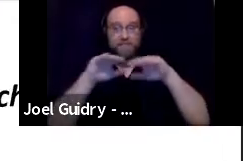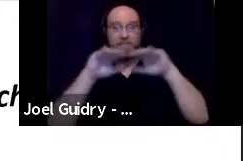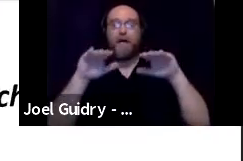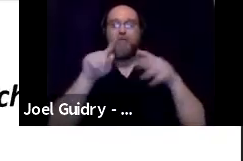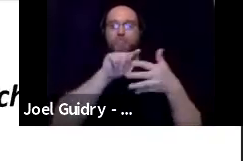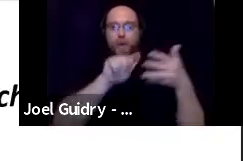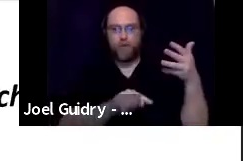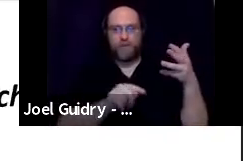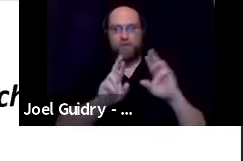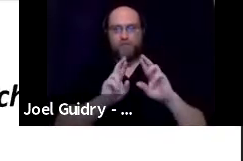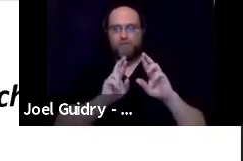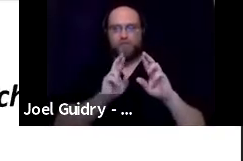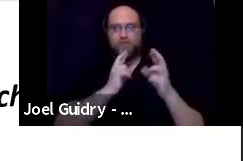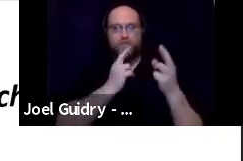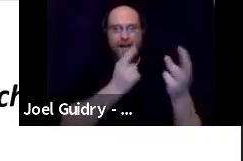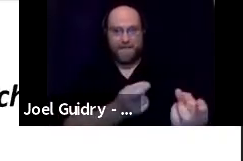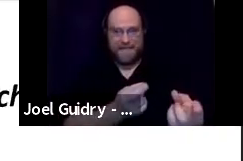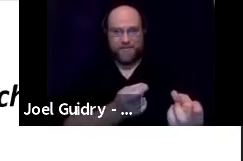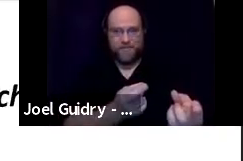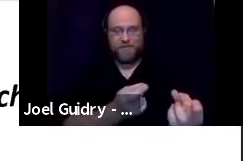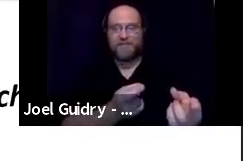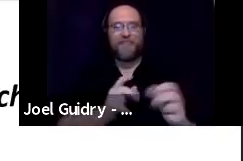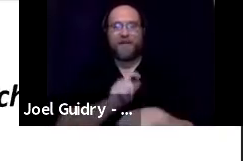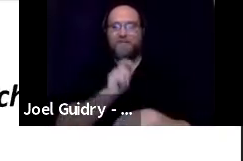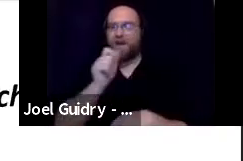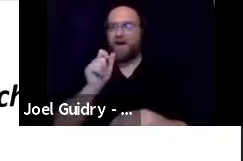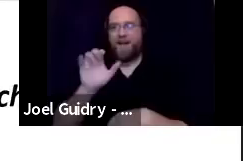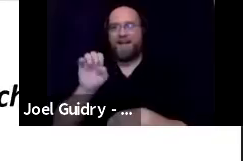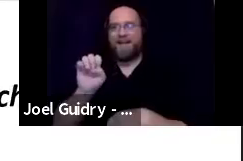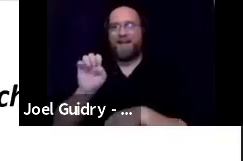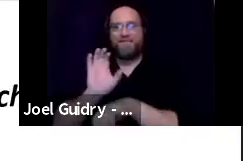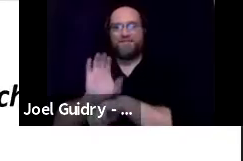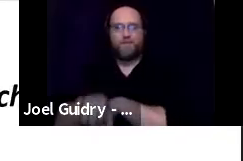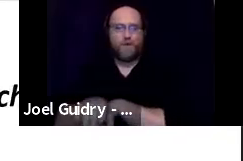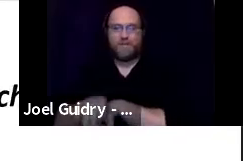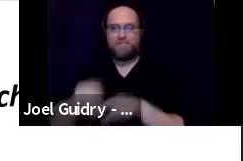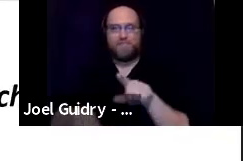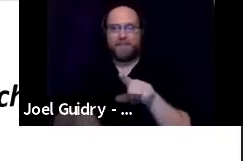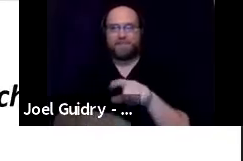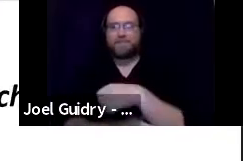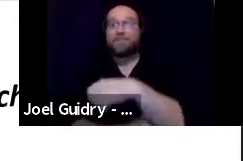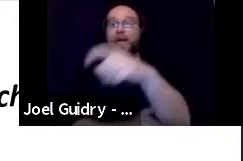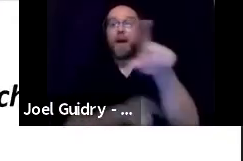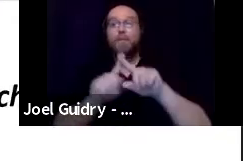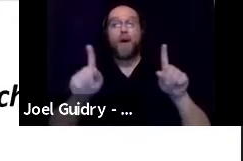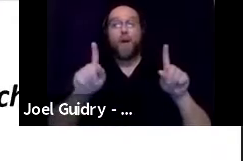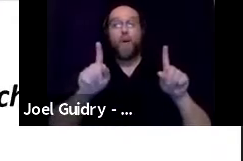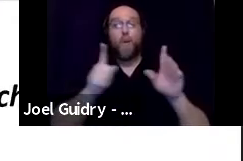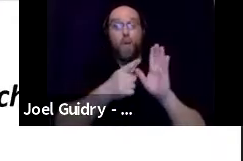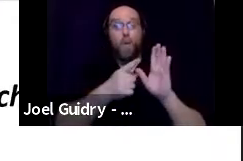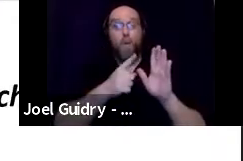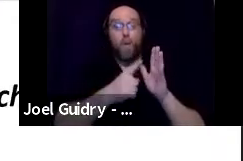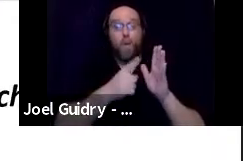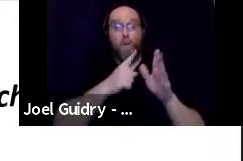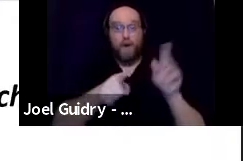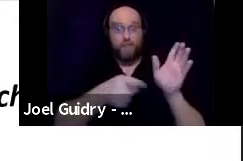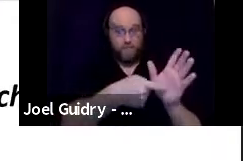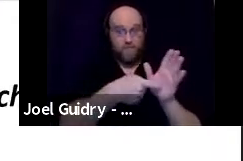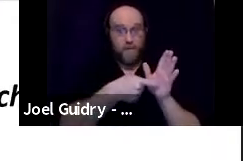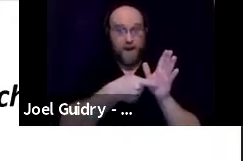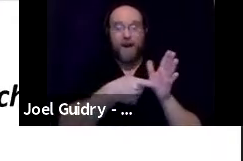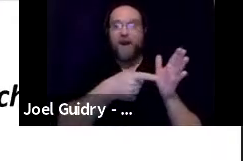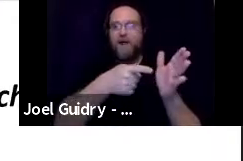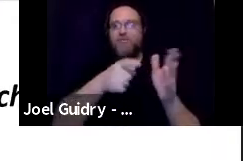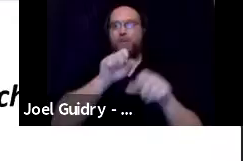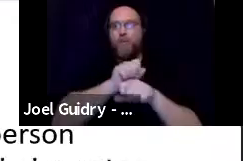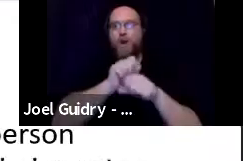enforceable. But what is enforceable are these workplace safety requirements when we return to in-person